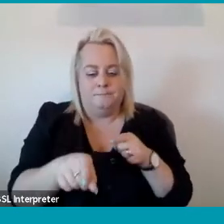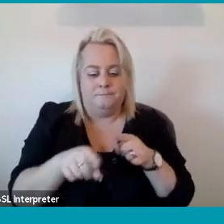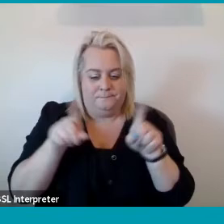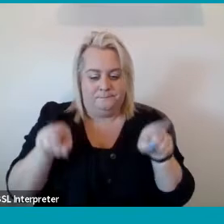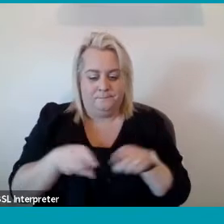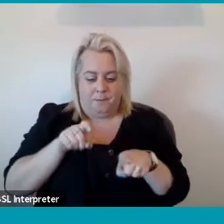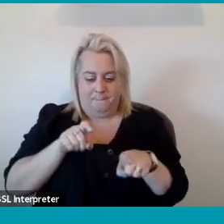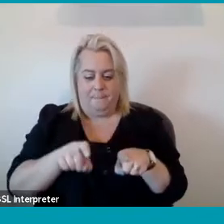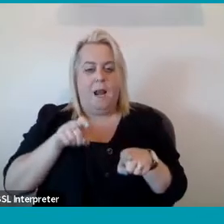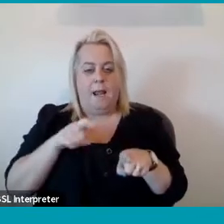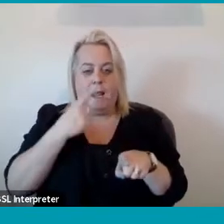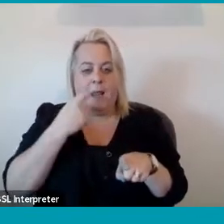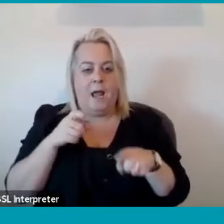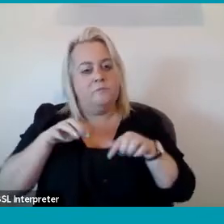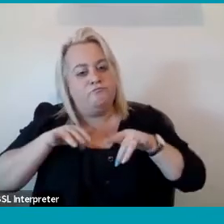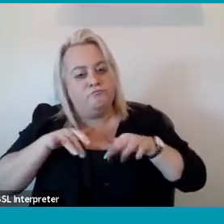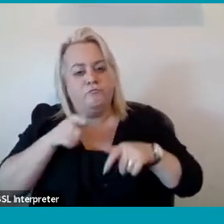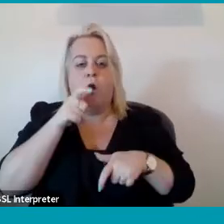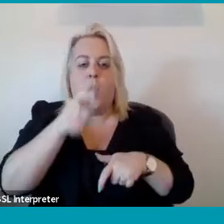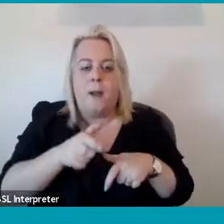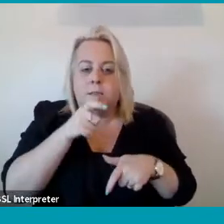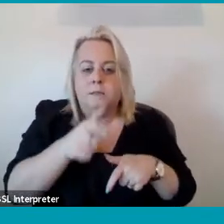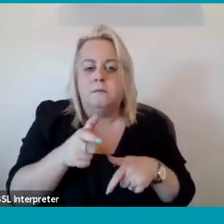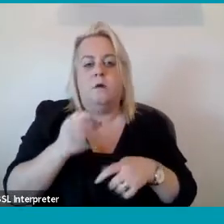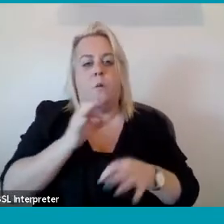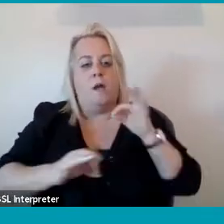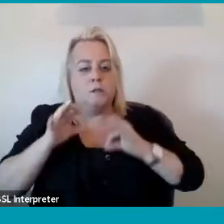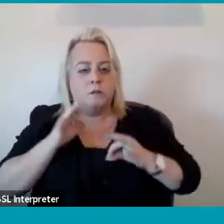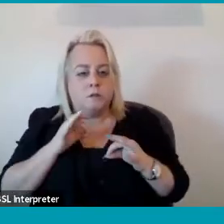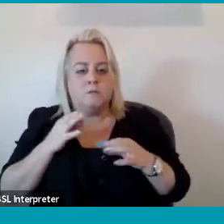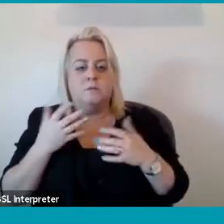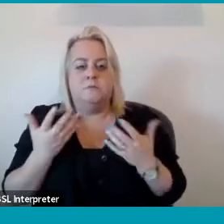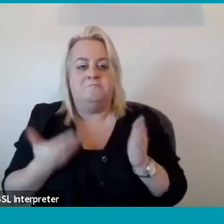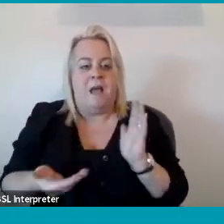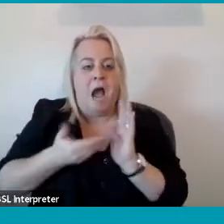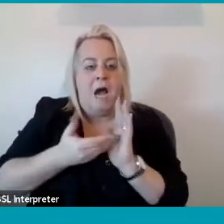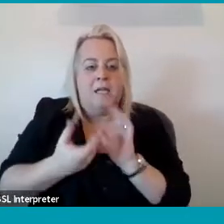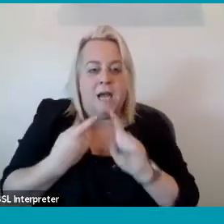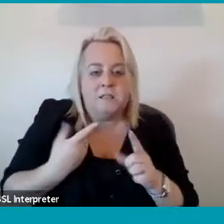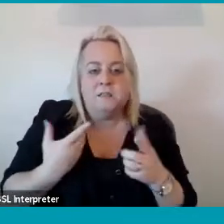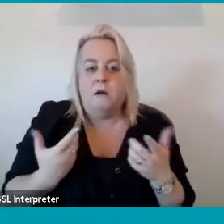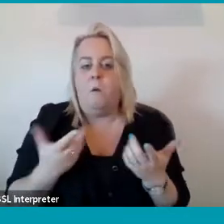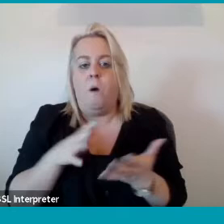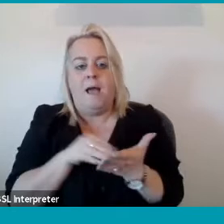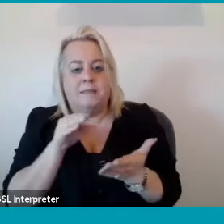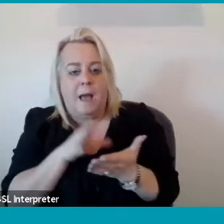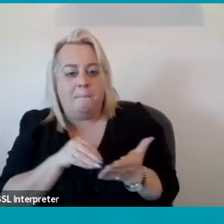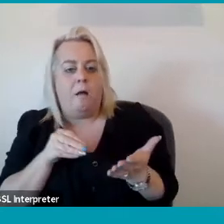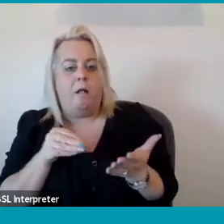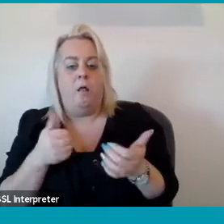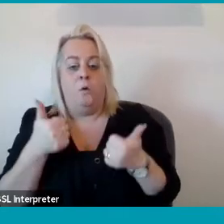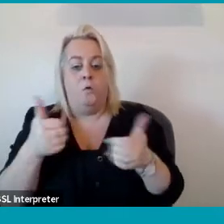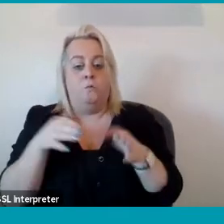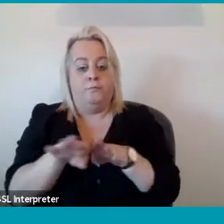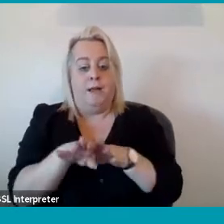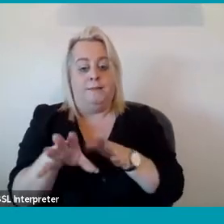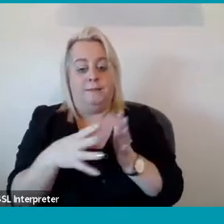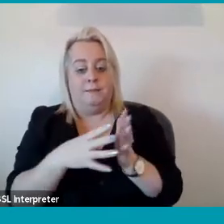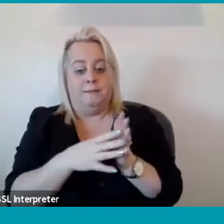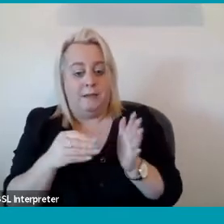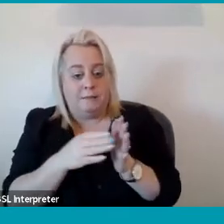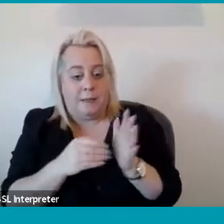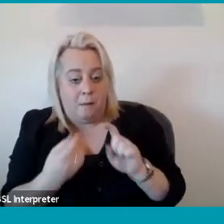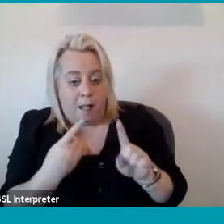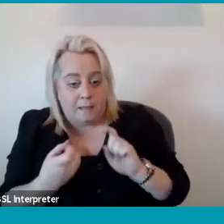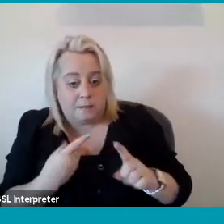any questions or any comments or just anything you'd like to add, maybe you've got examples of good practice that you'd like to share, please jot those